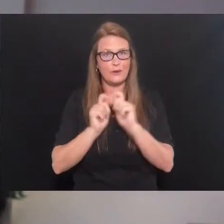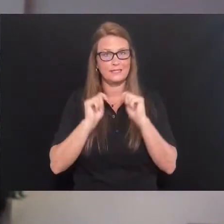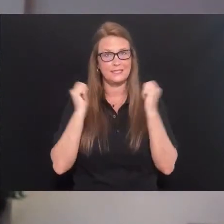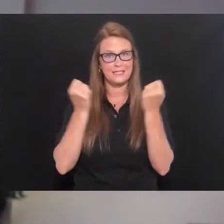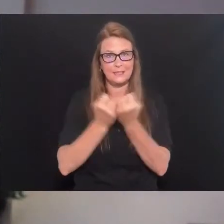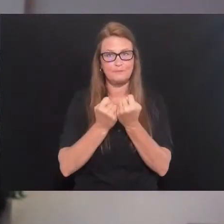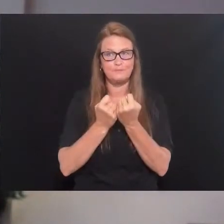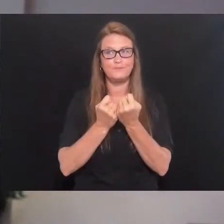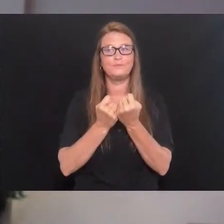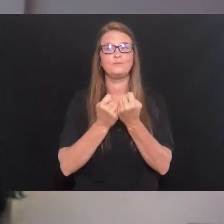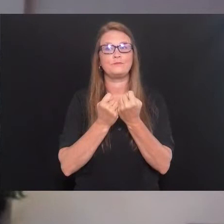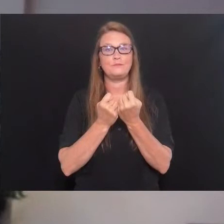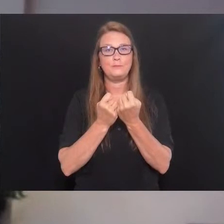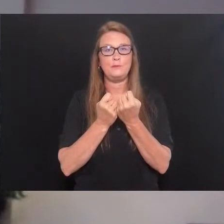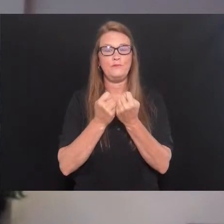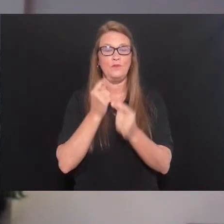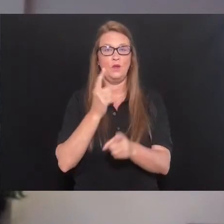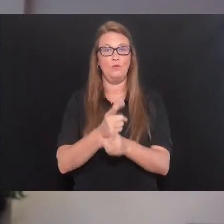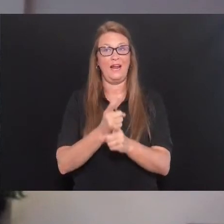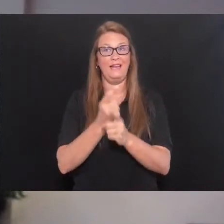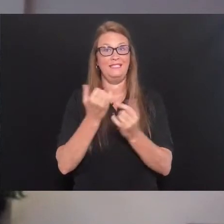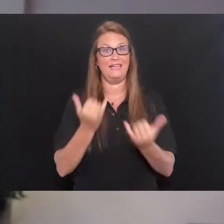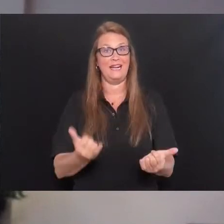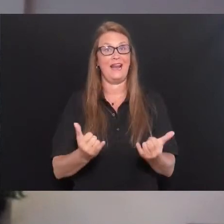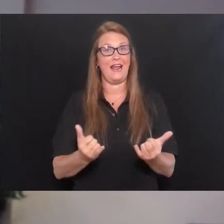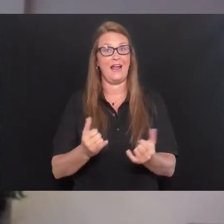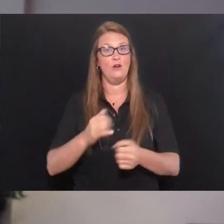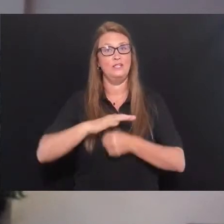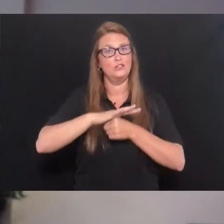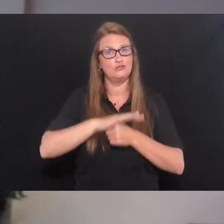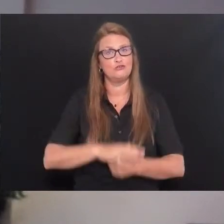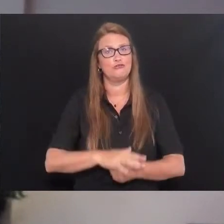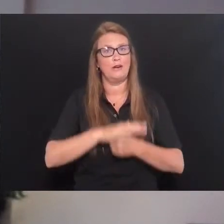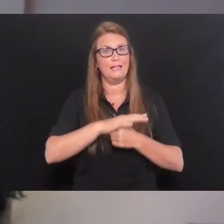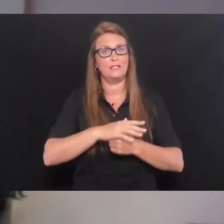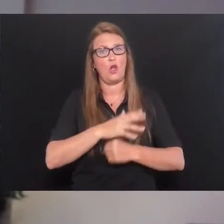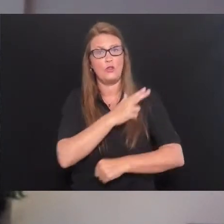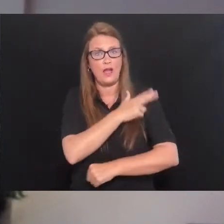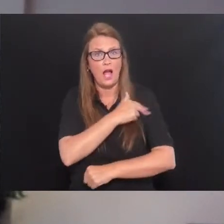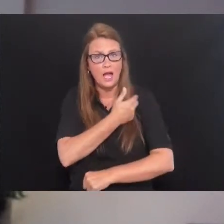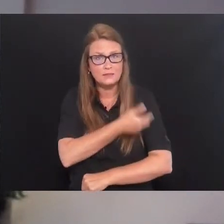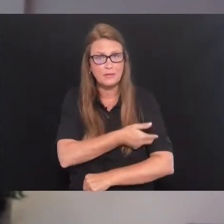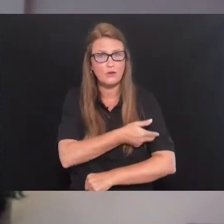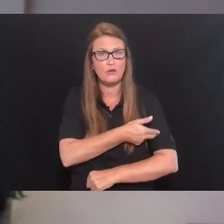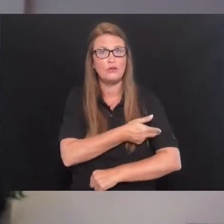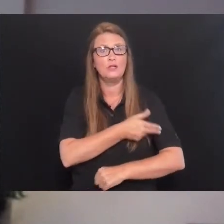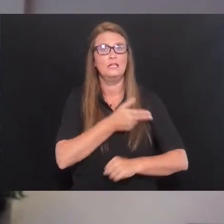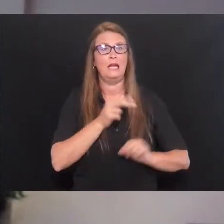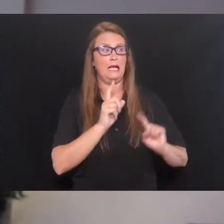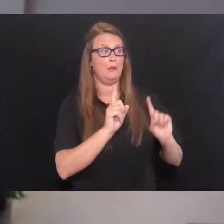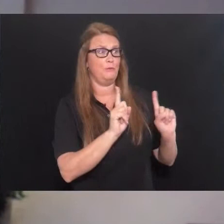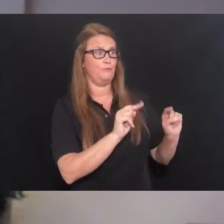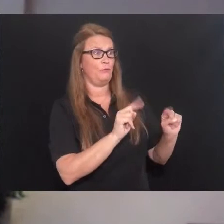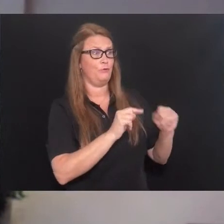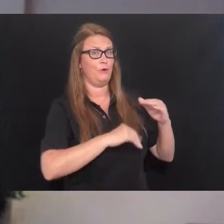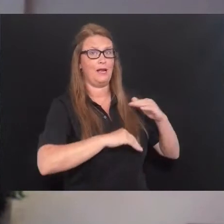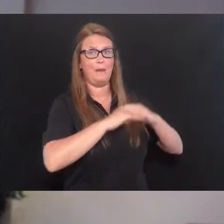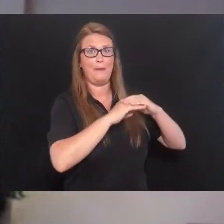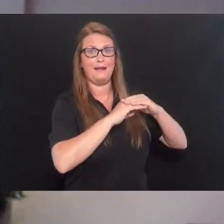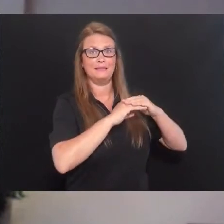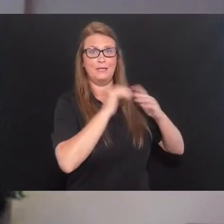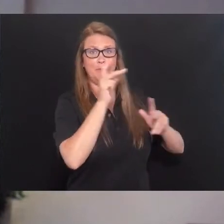And right now, even more important because of the stress on our healthcare capacity, that by protecting ourselves and being